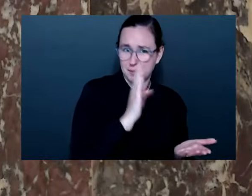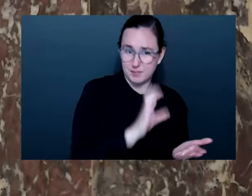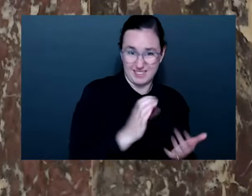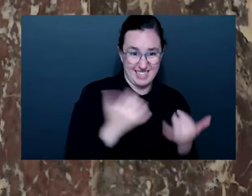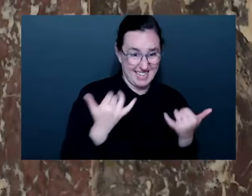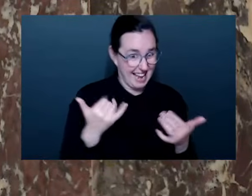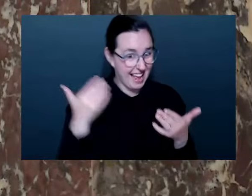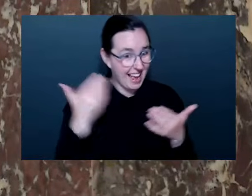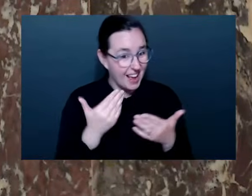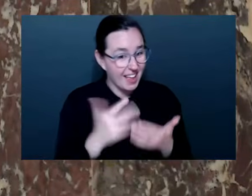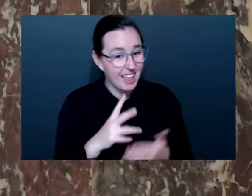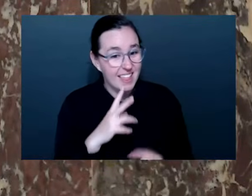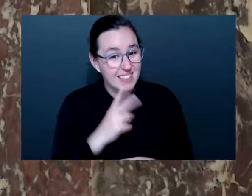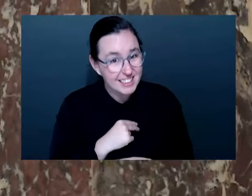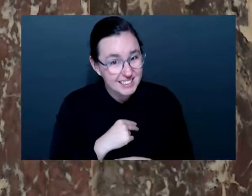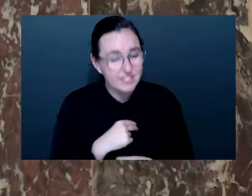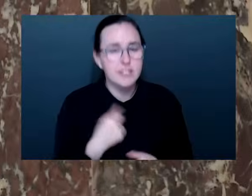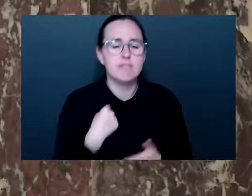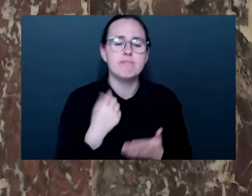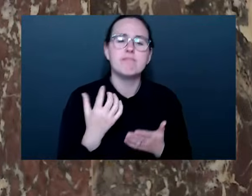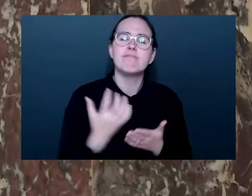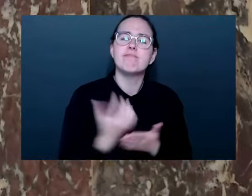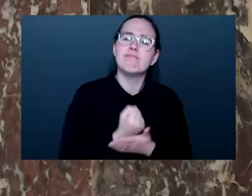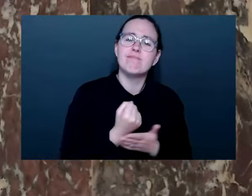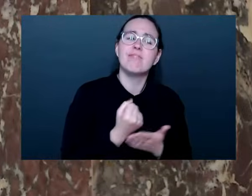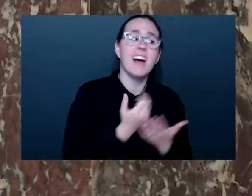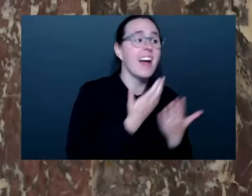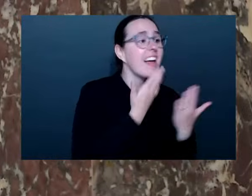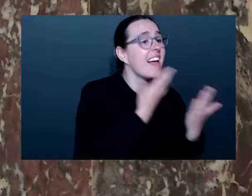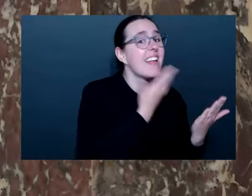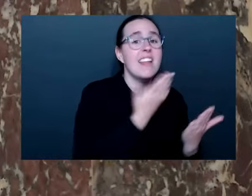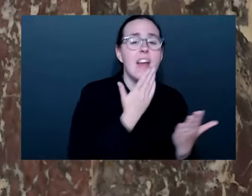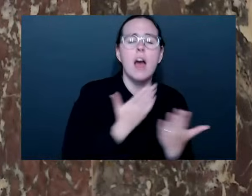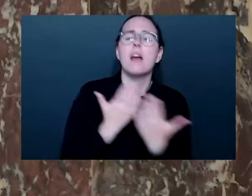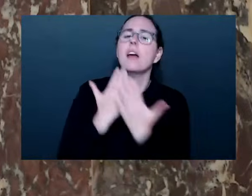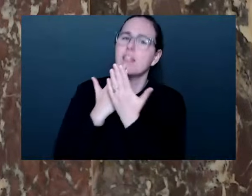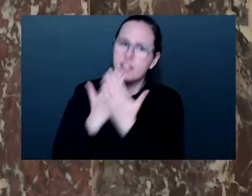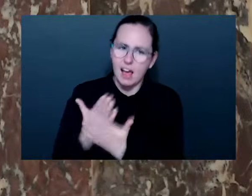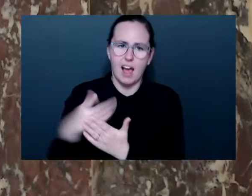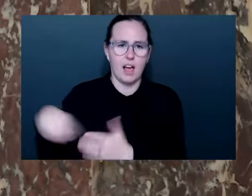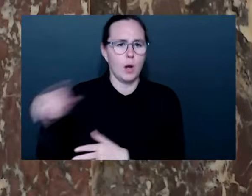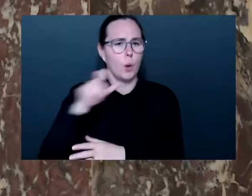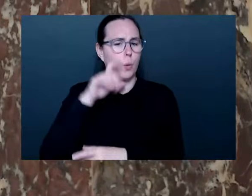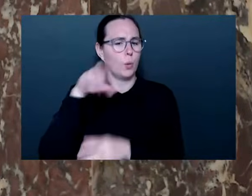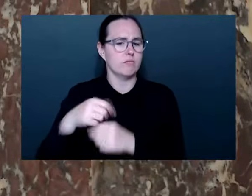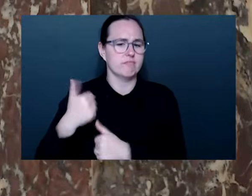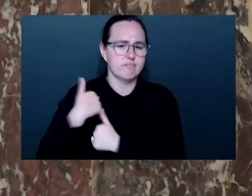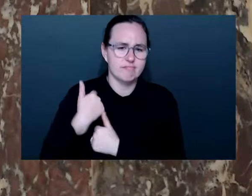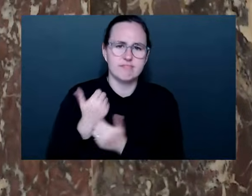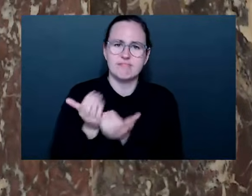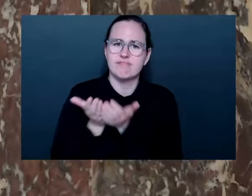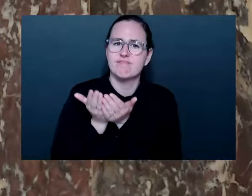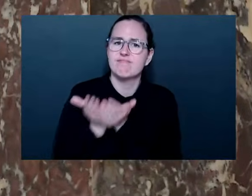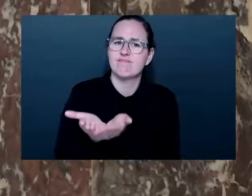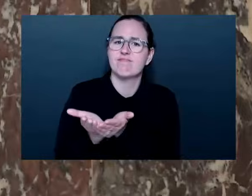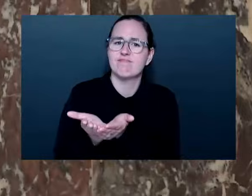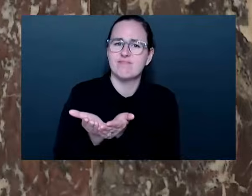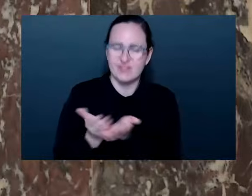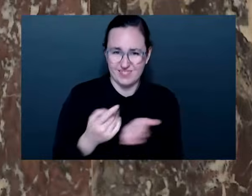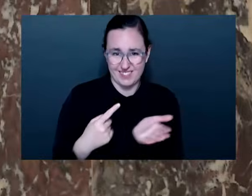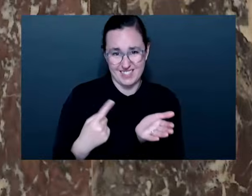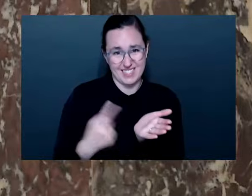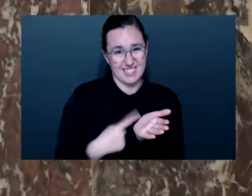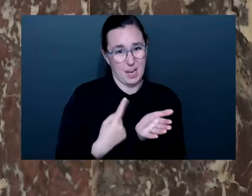deployed, to their families and their communities that support them. We sometimes take it for granted that we get to be here with our families, and the people who